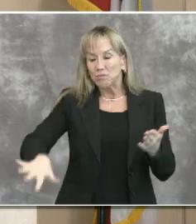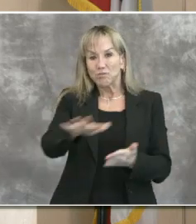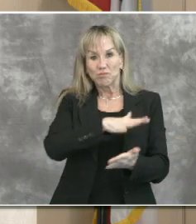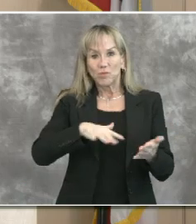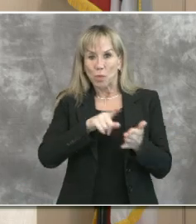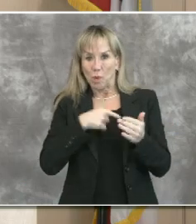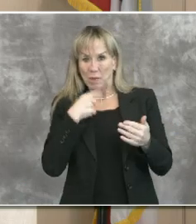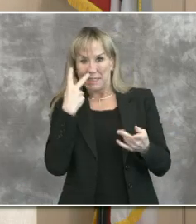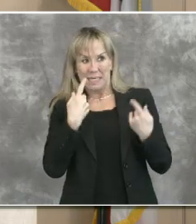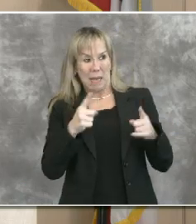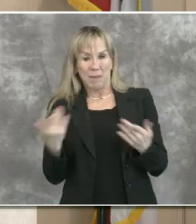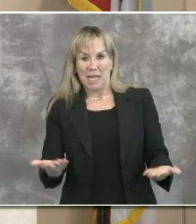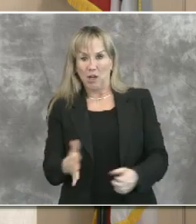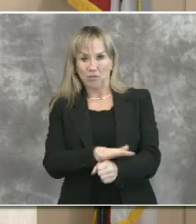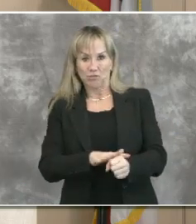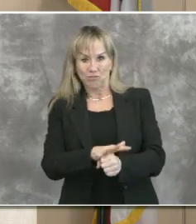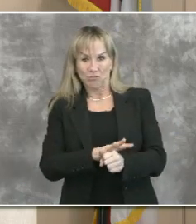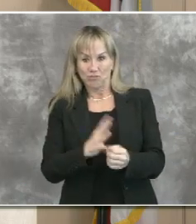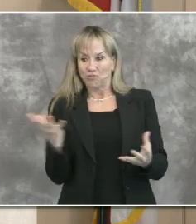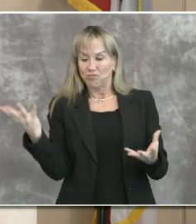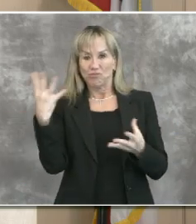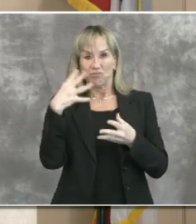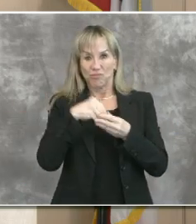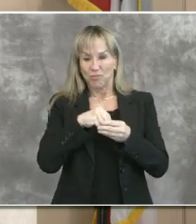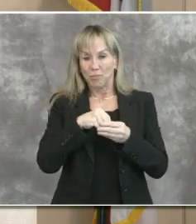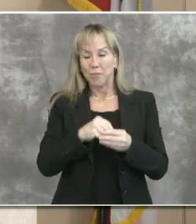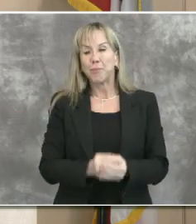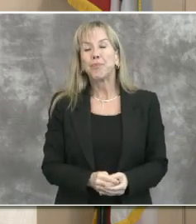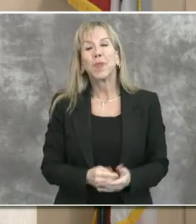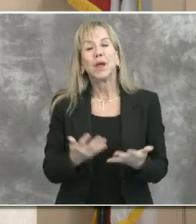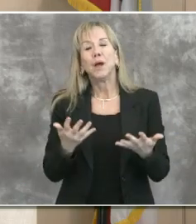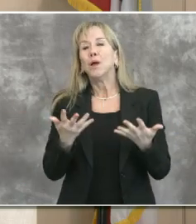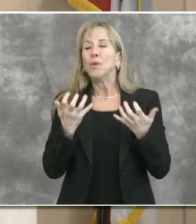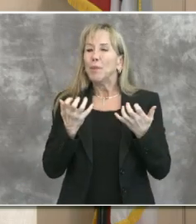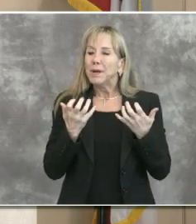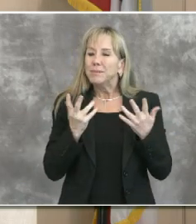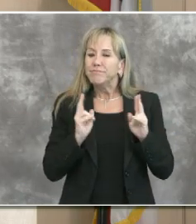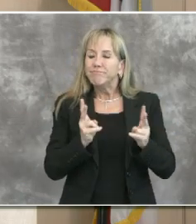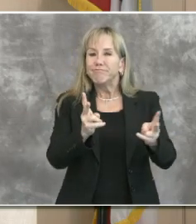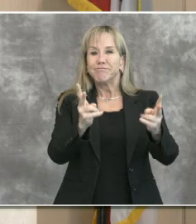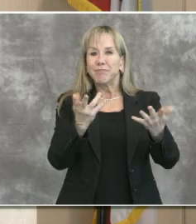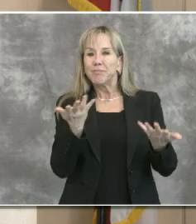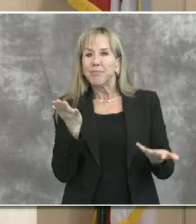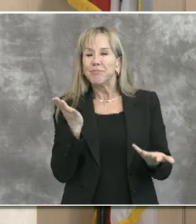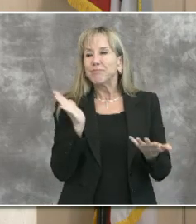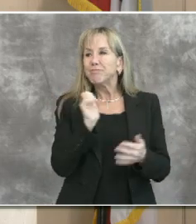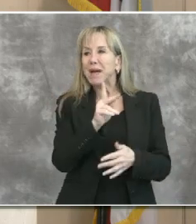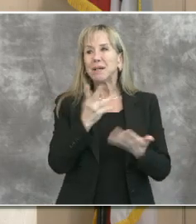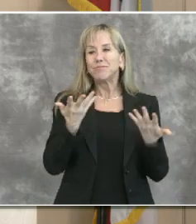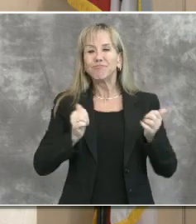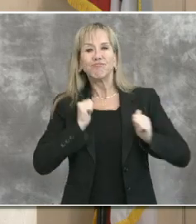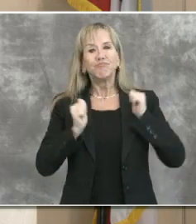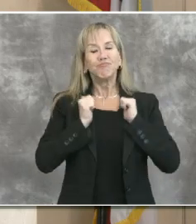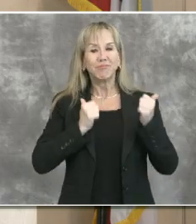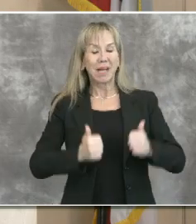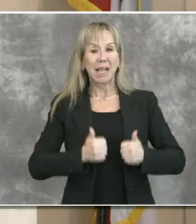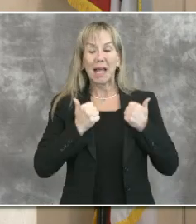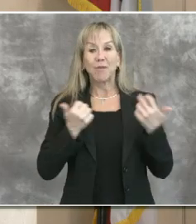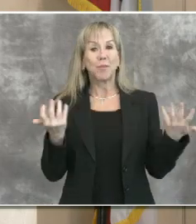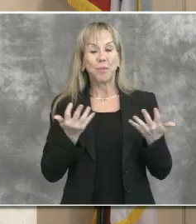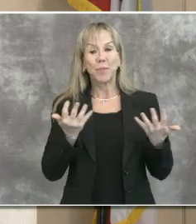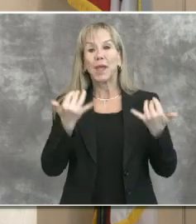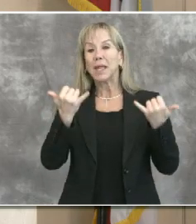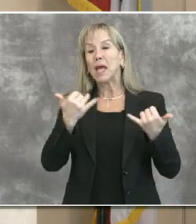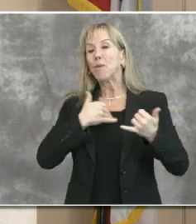locally on the ground. To help speed up with a return to active life, we have created a laboratory